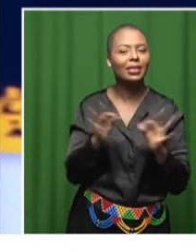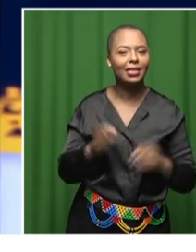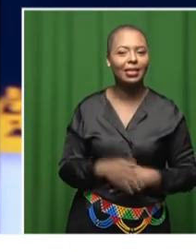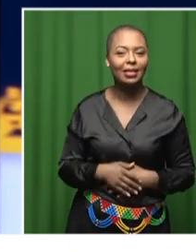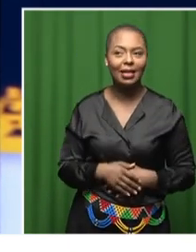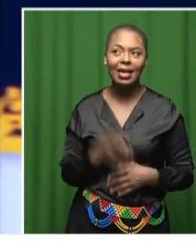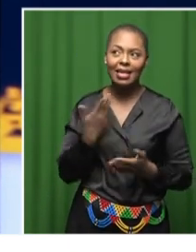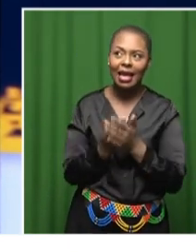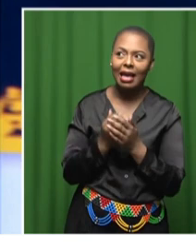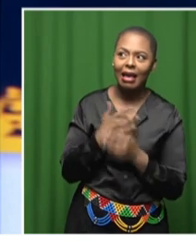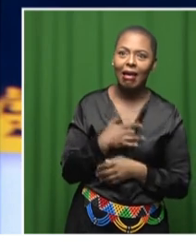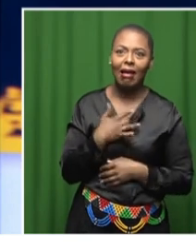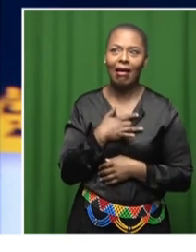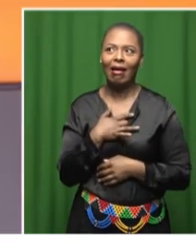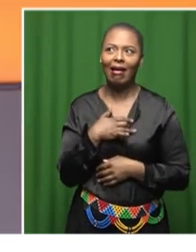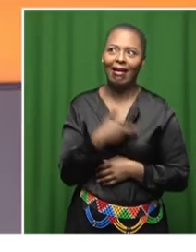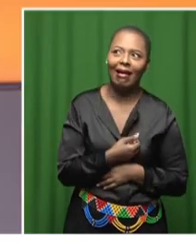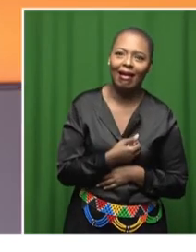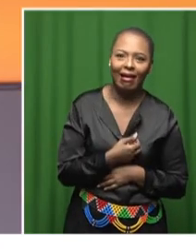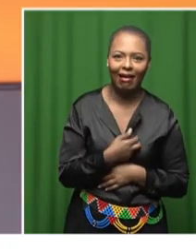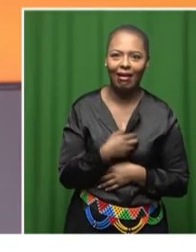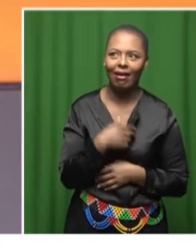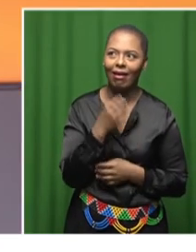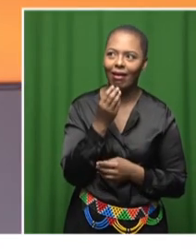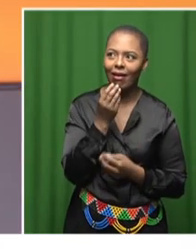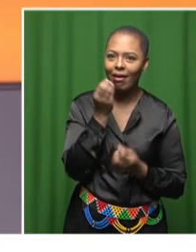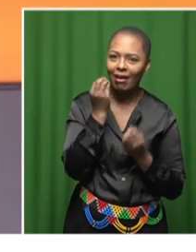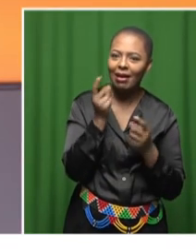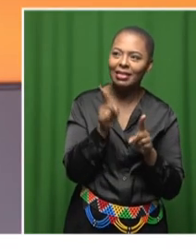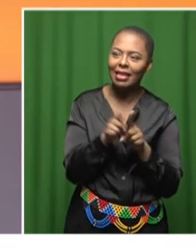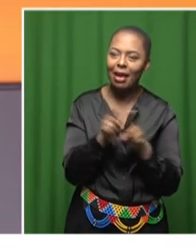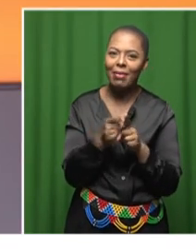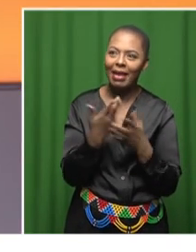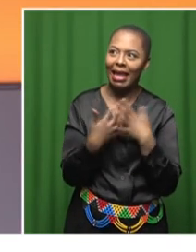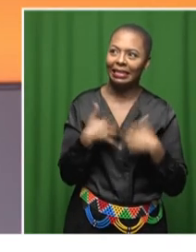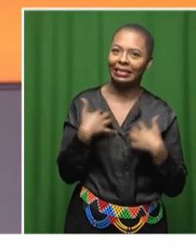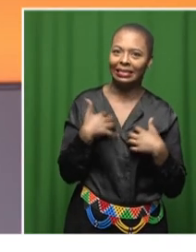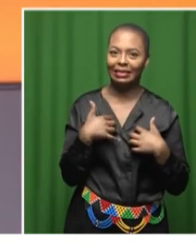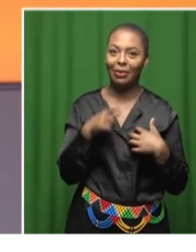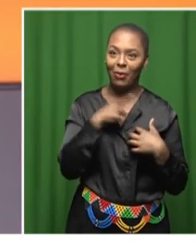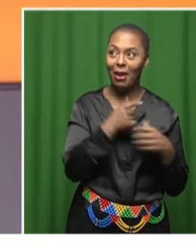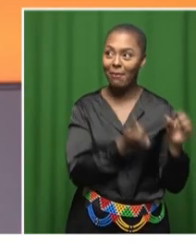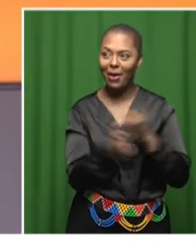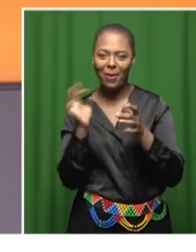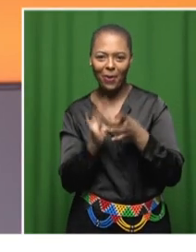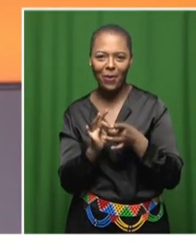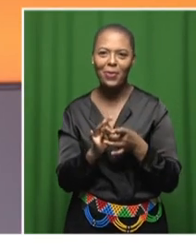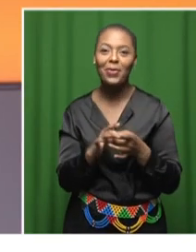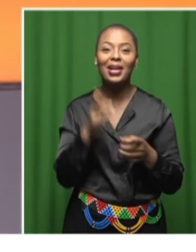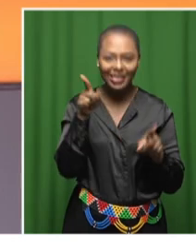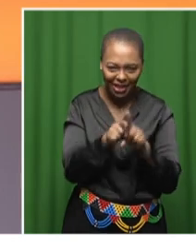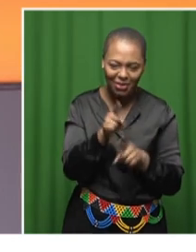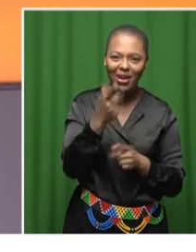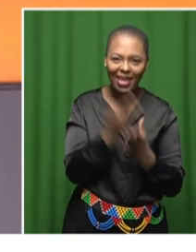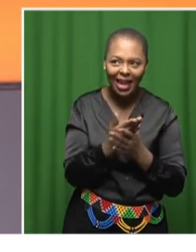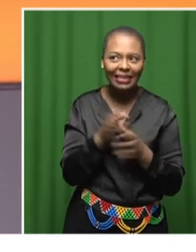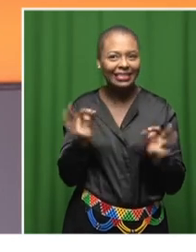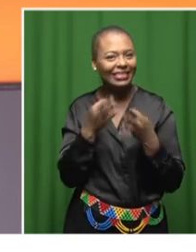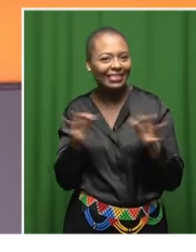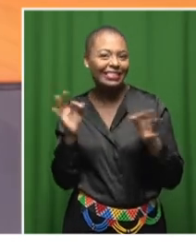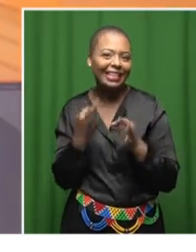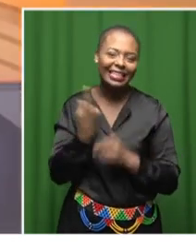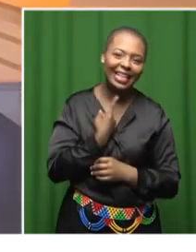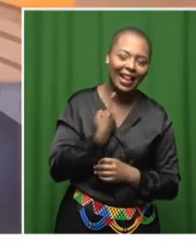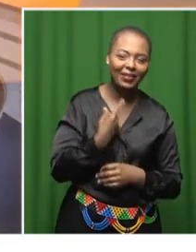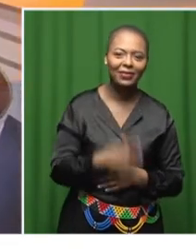so you'll be humming home, singing some of them. Yes. Yeah. Why is this worth watching? I mean, what is it about it